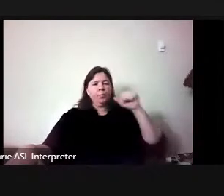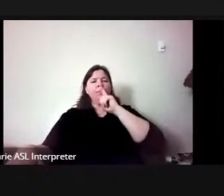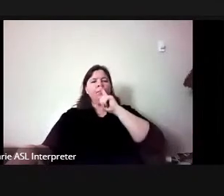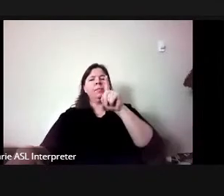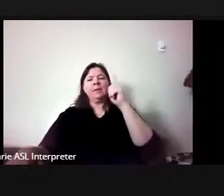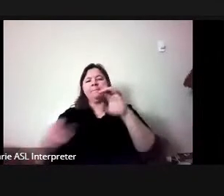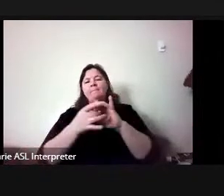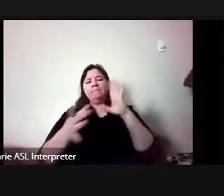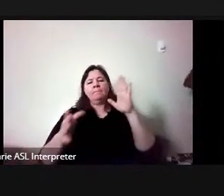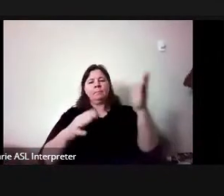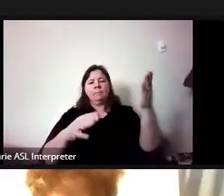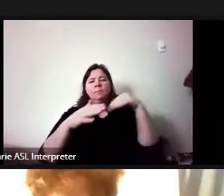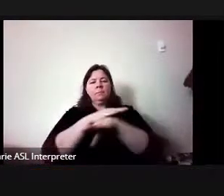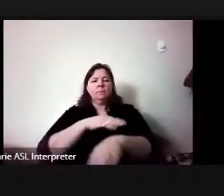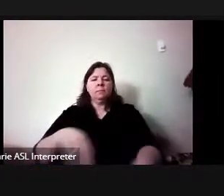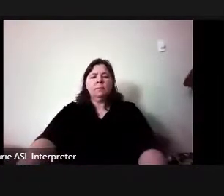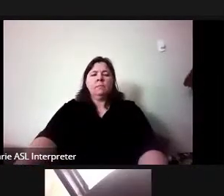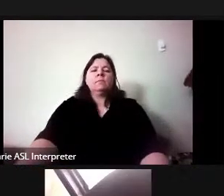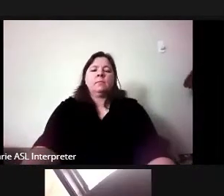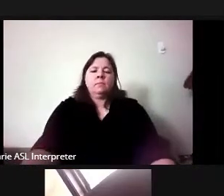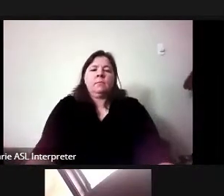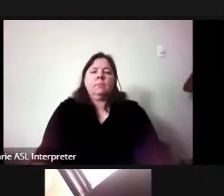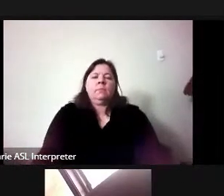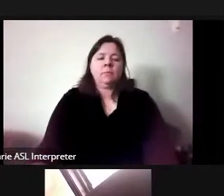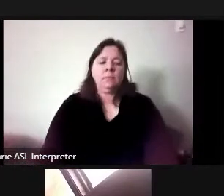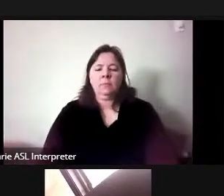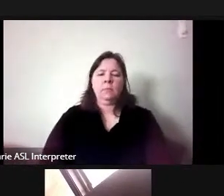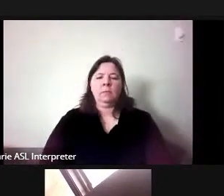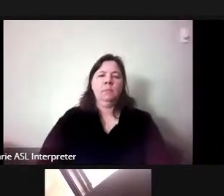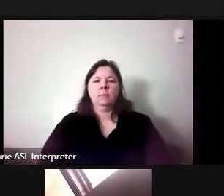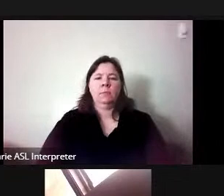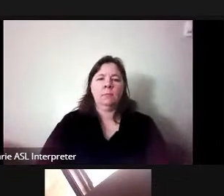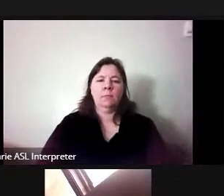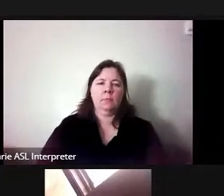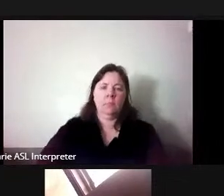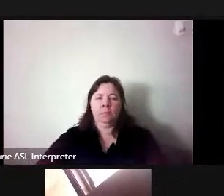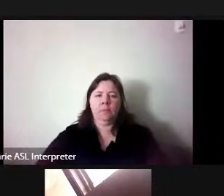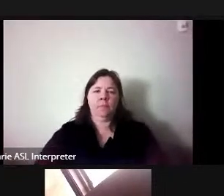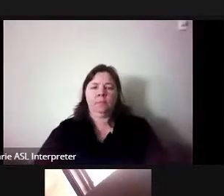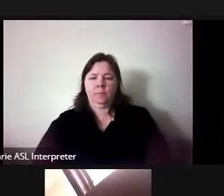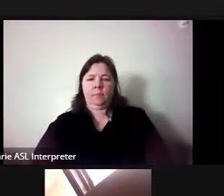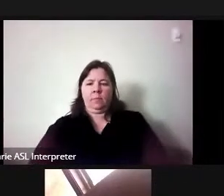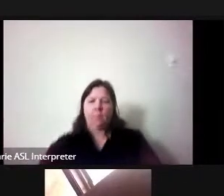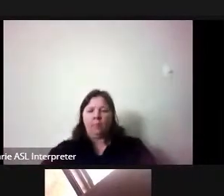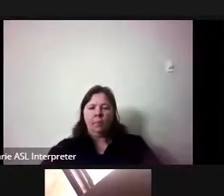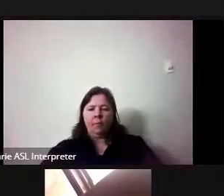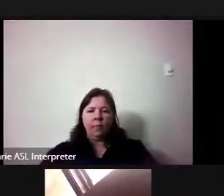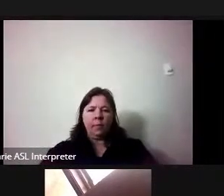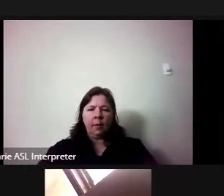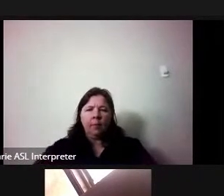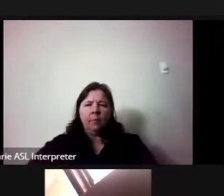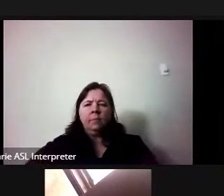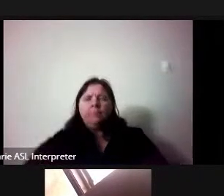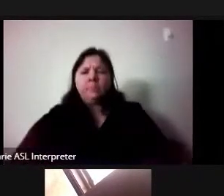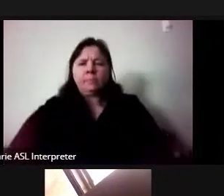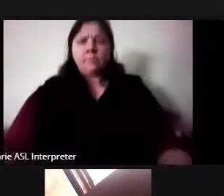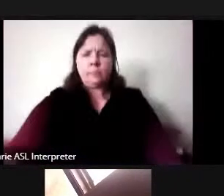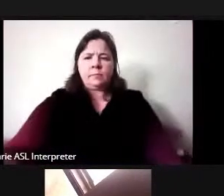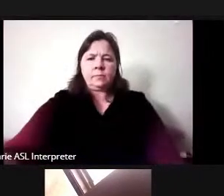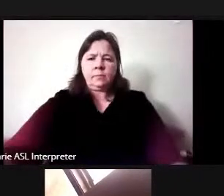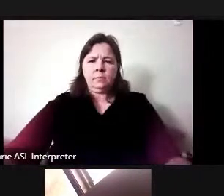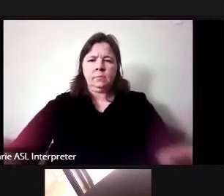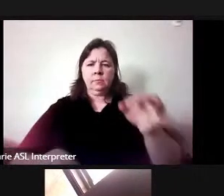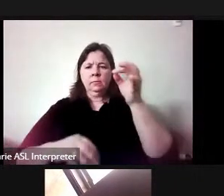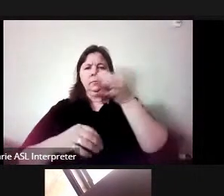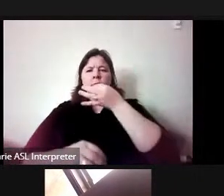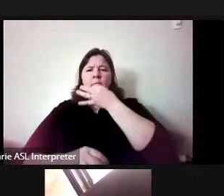to get in. Okay, I'm going to just check with him again to see. Go ahead, Jacob. Yeah,